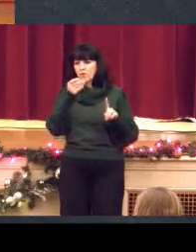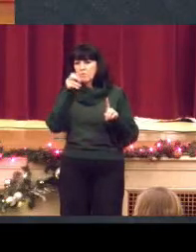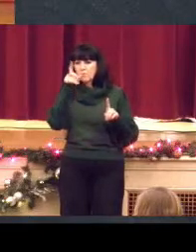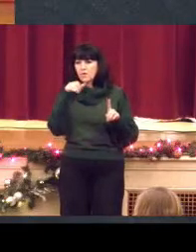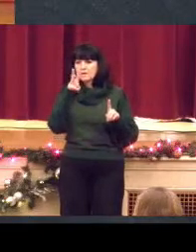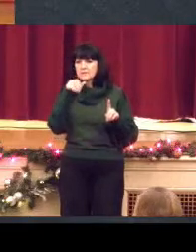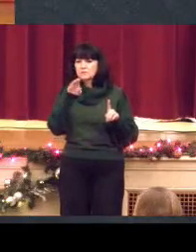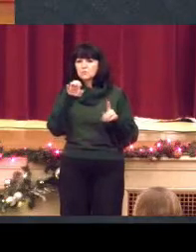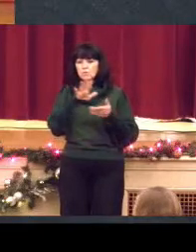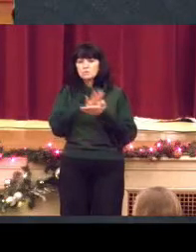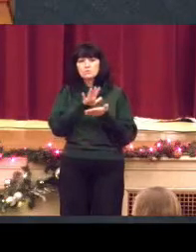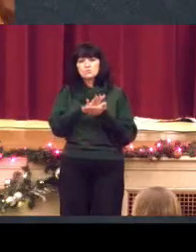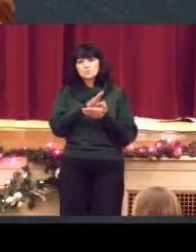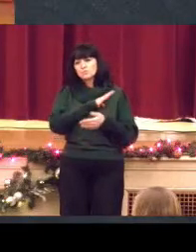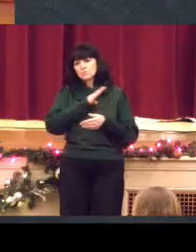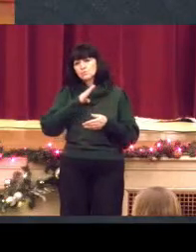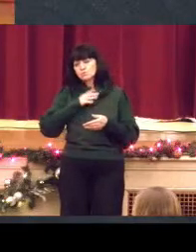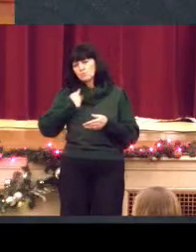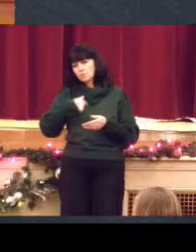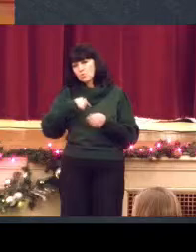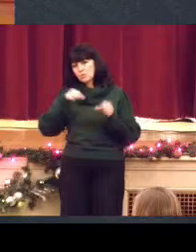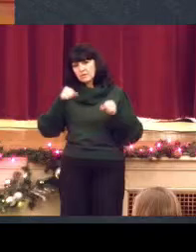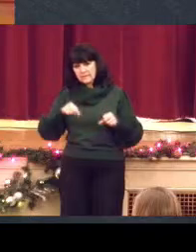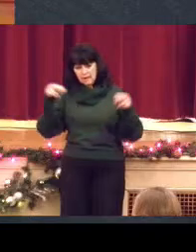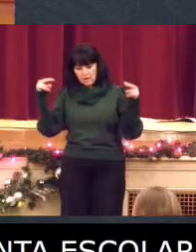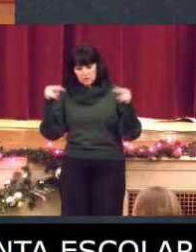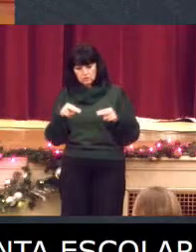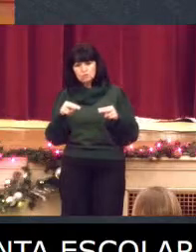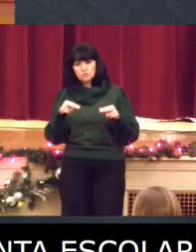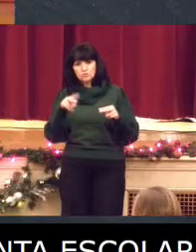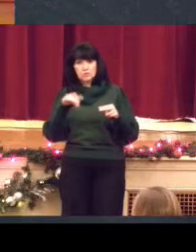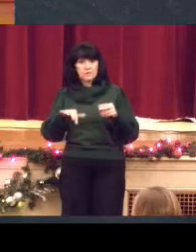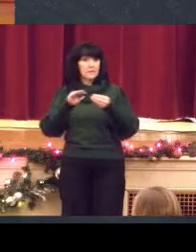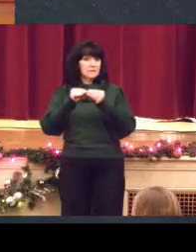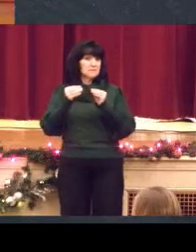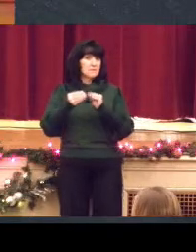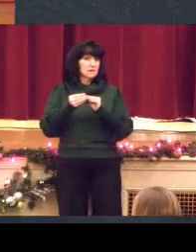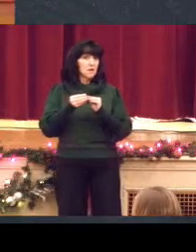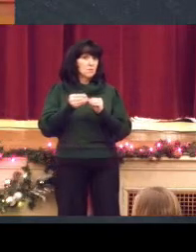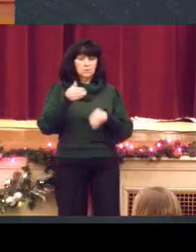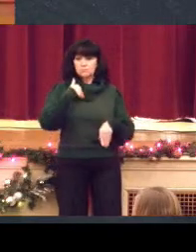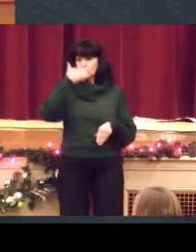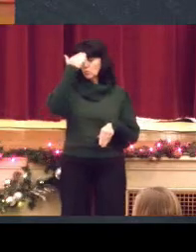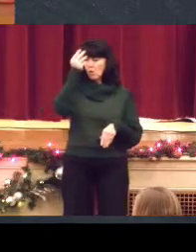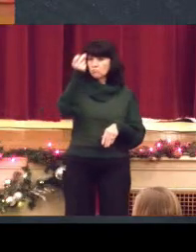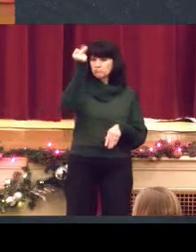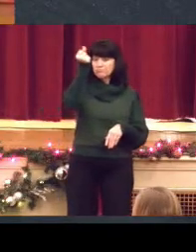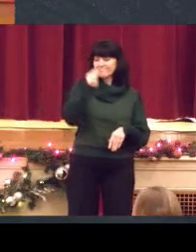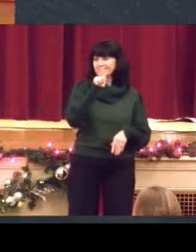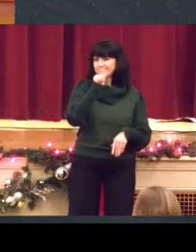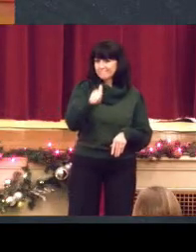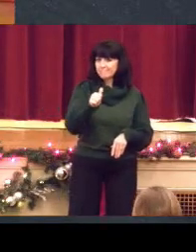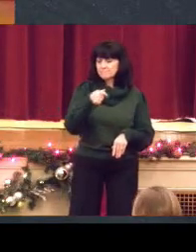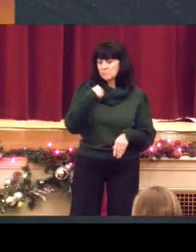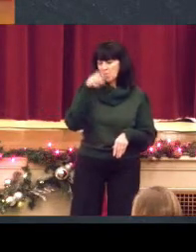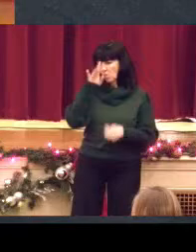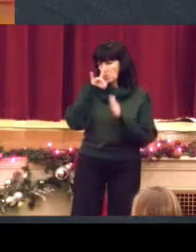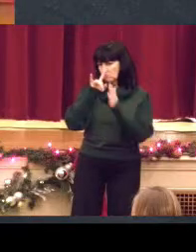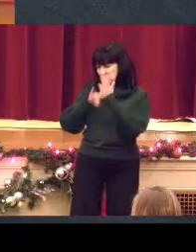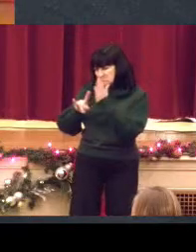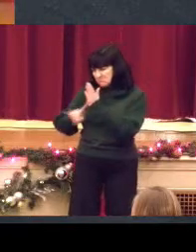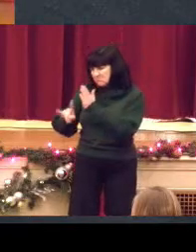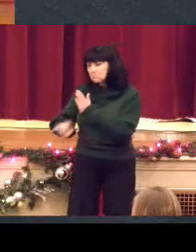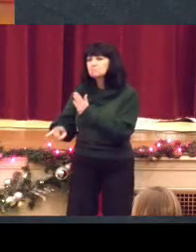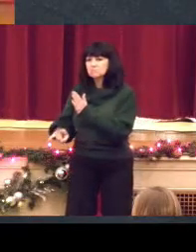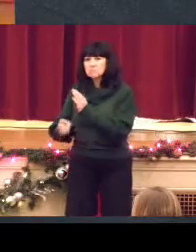so we'll have to look into that. I don't have that figure off the top of my head, but it'd be good information to get. So certainly look into that. And thank you to Ms. Pigeon